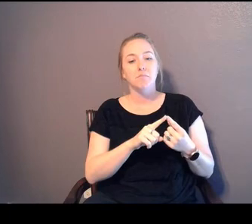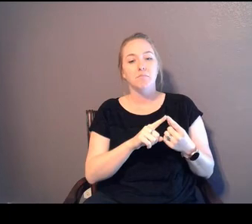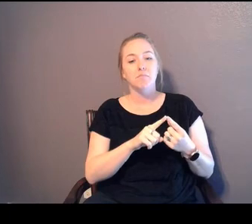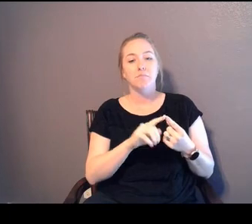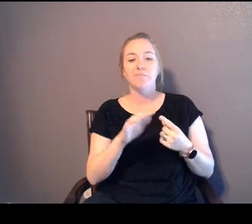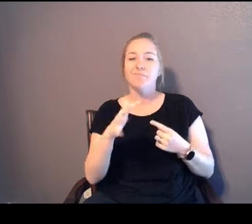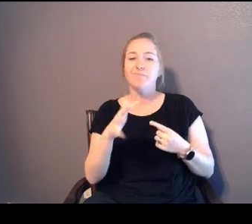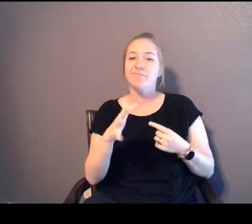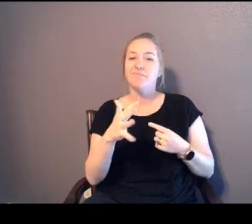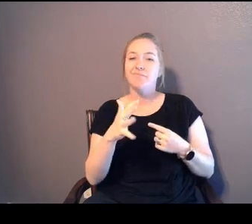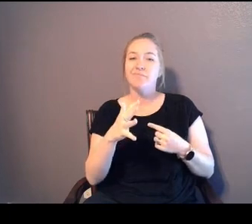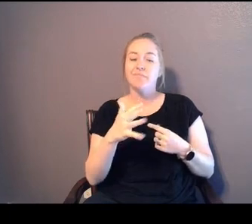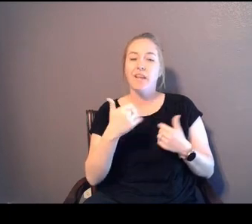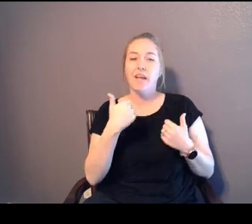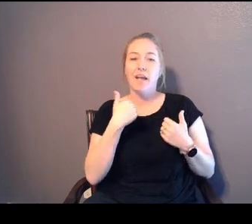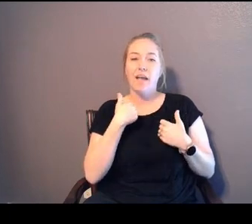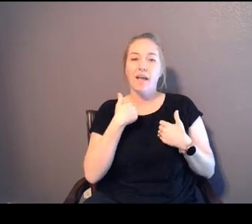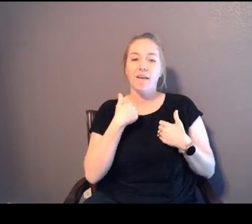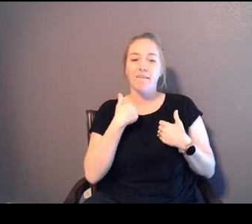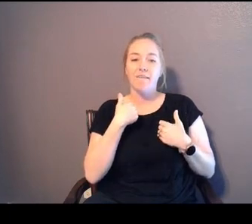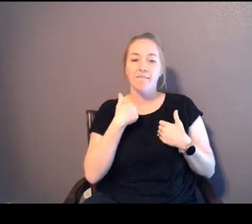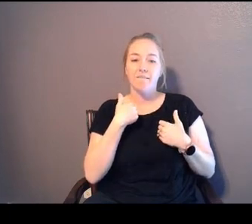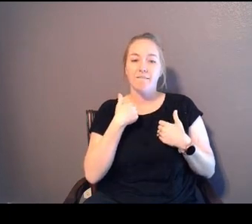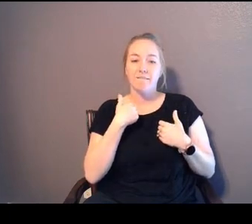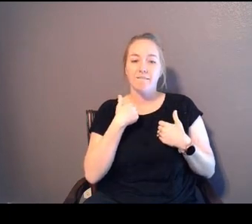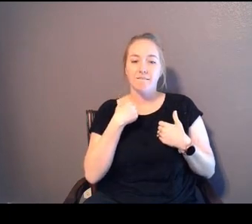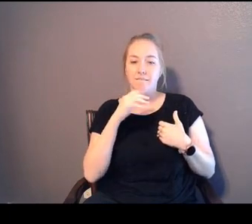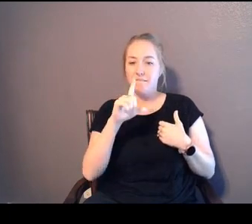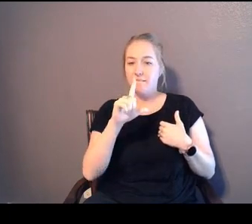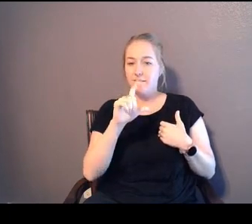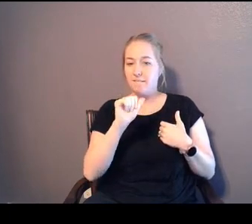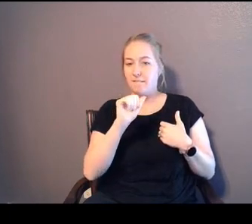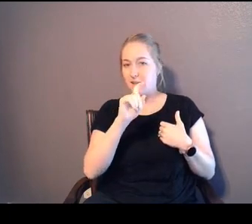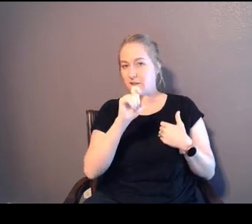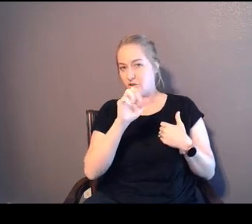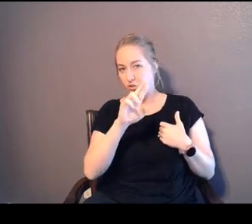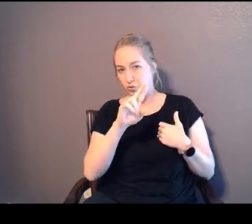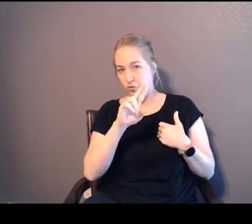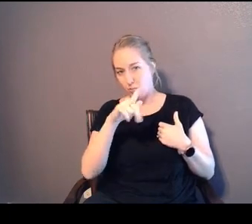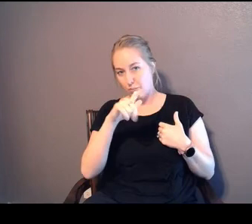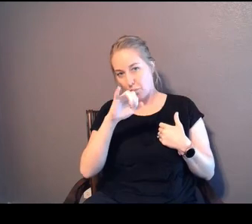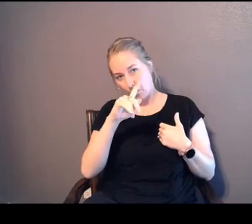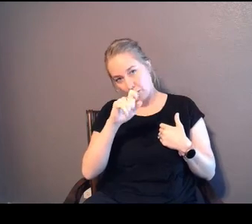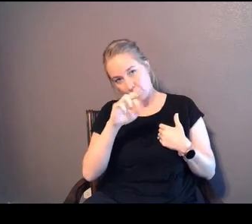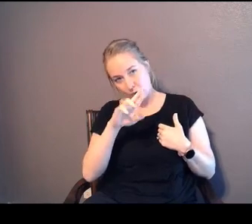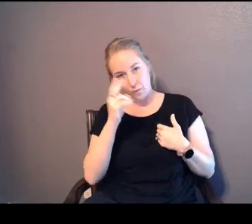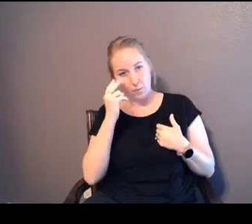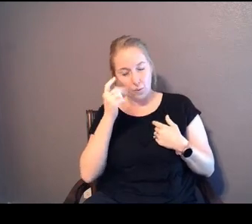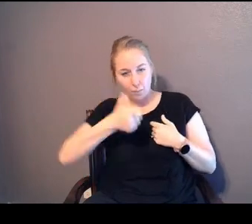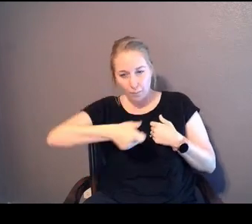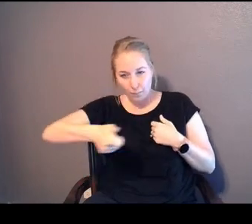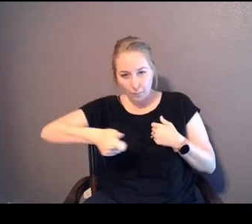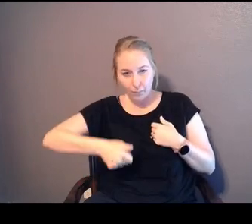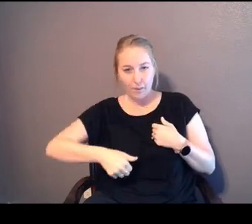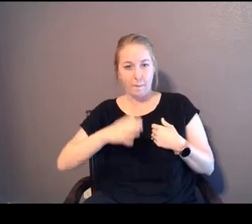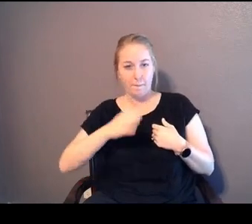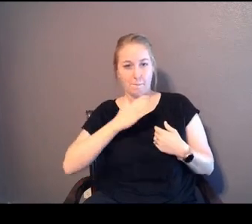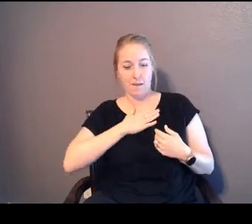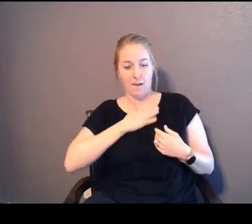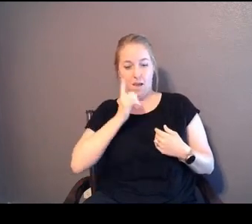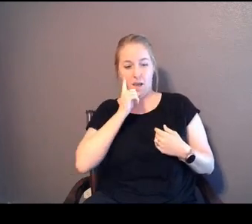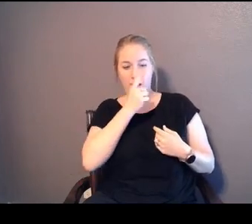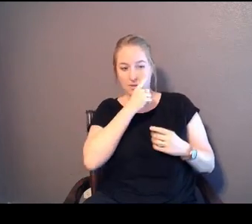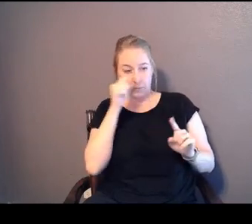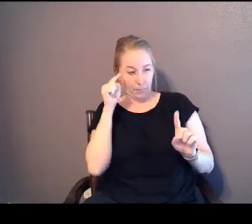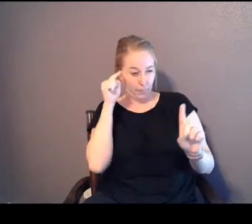laser pointer in my eyeball, like I'm some kind of laser eyeball robot. And I'm moving